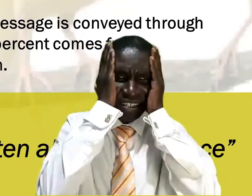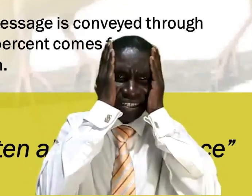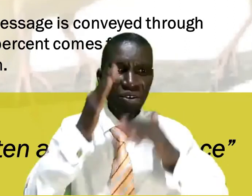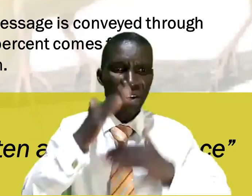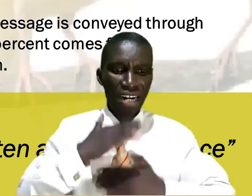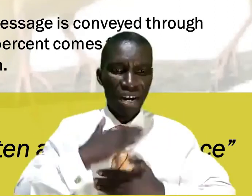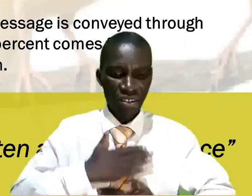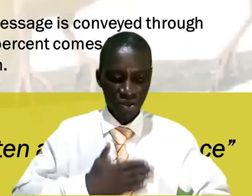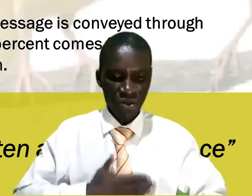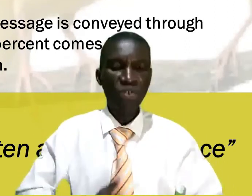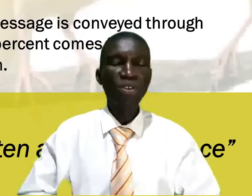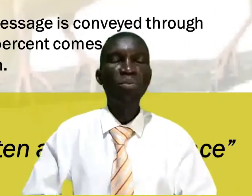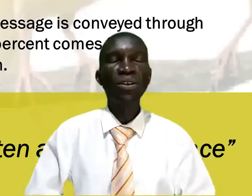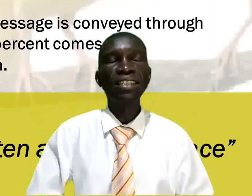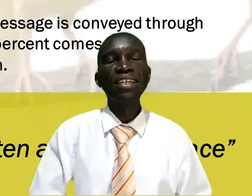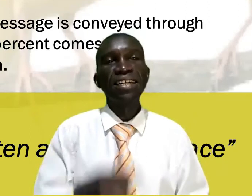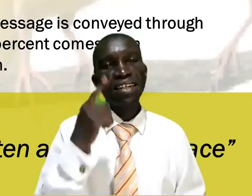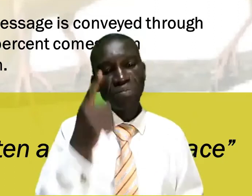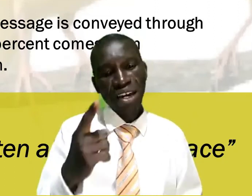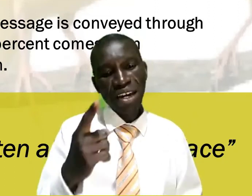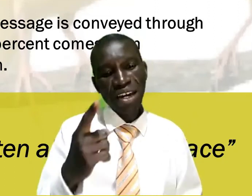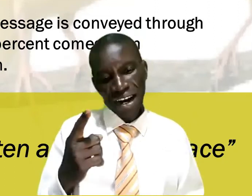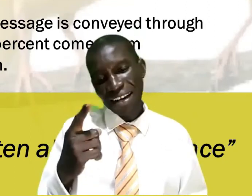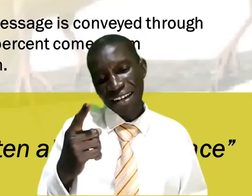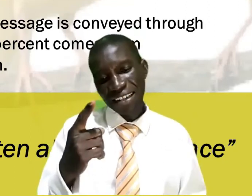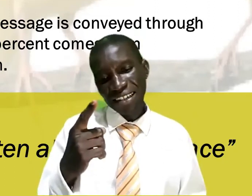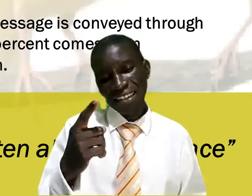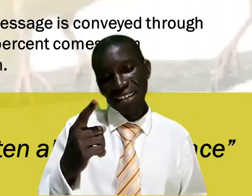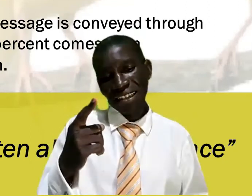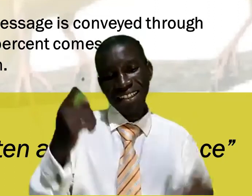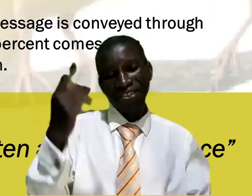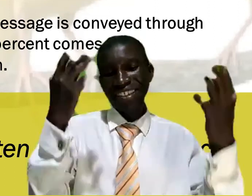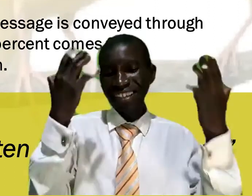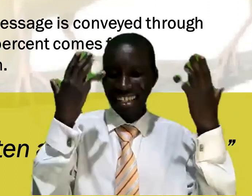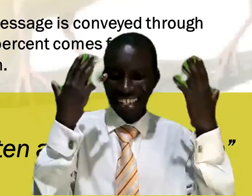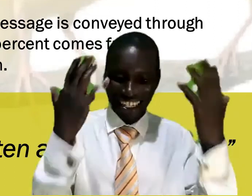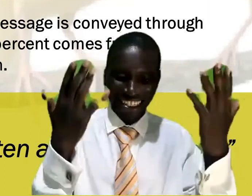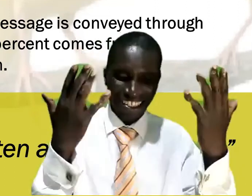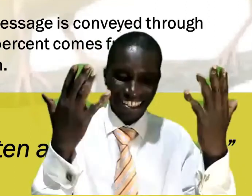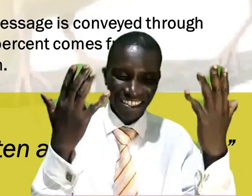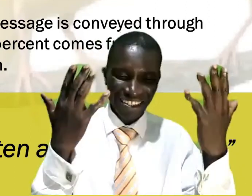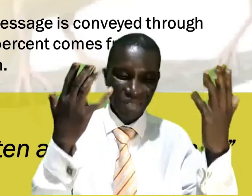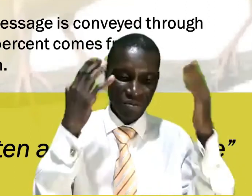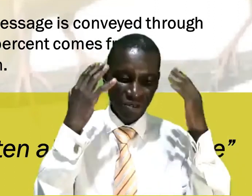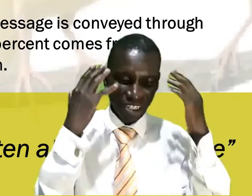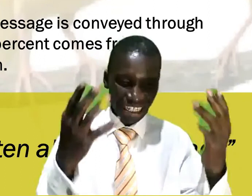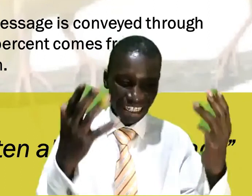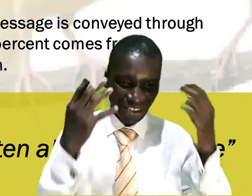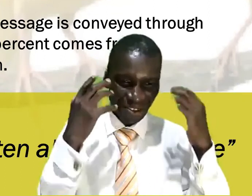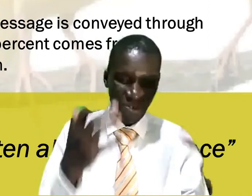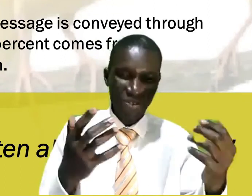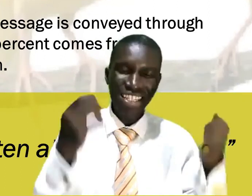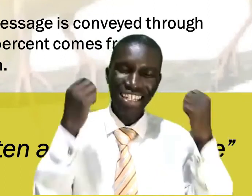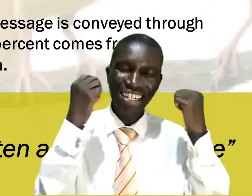face. Now we are coming to the body. Remember, it's not the hands. Most people rush